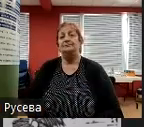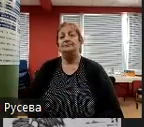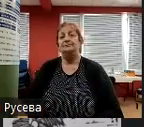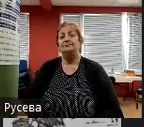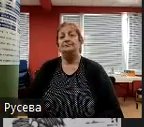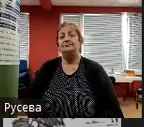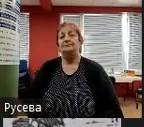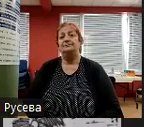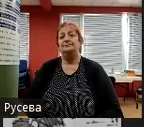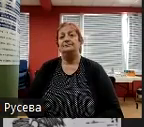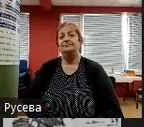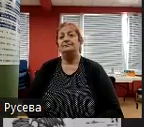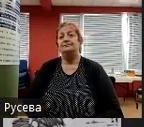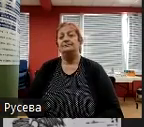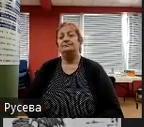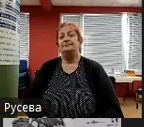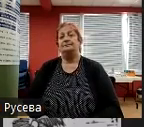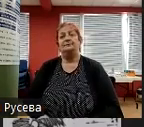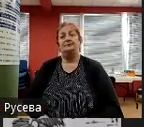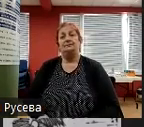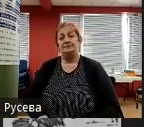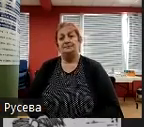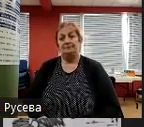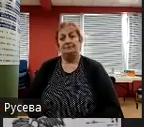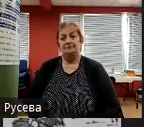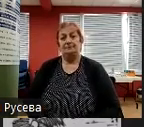Social media, it's all about content.